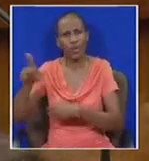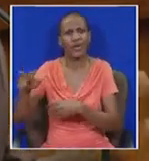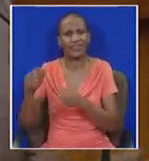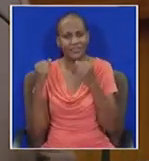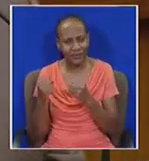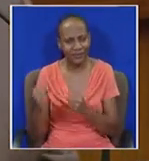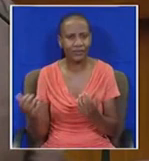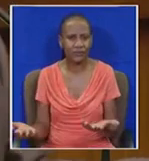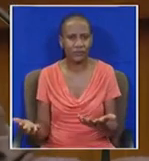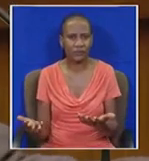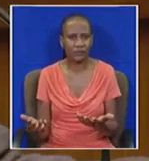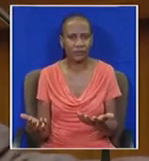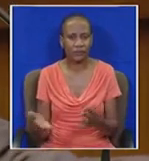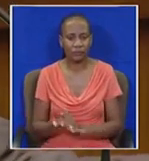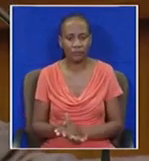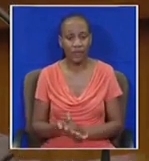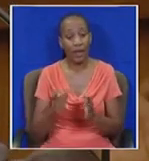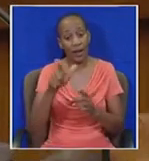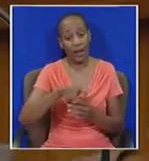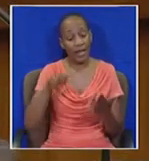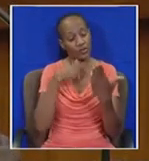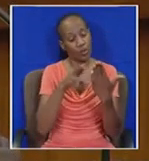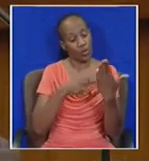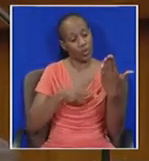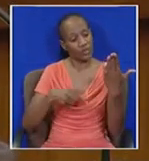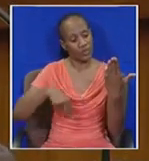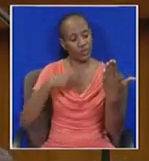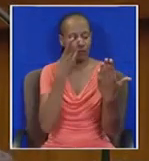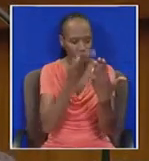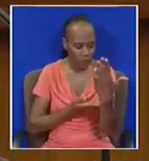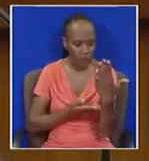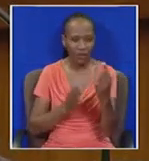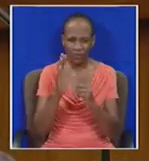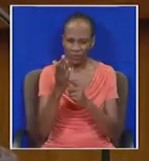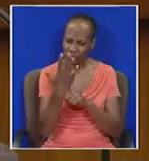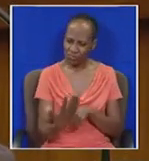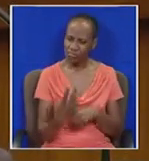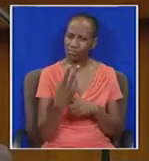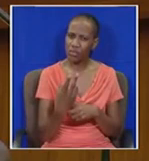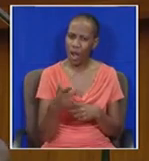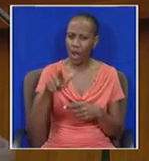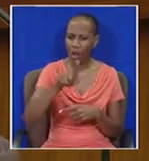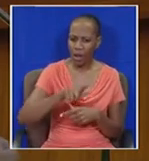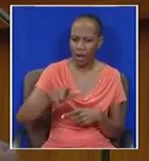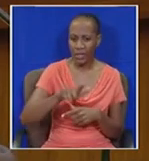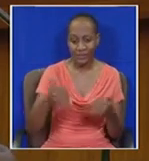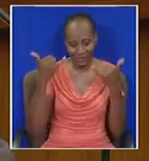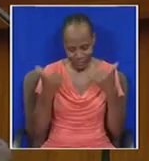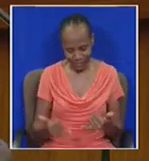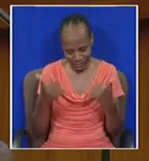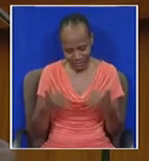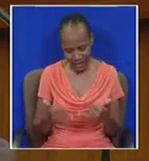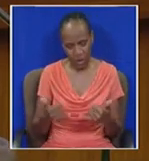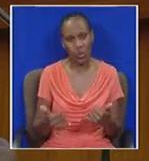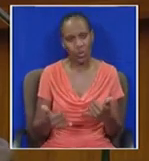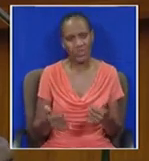We undertook a land audit that indicated that land is mostly skewed, even at this day in